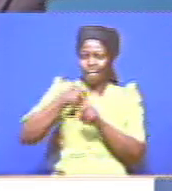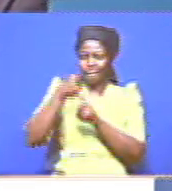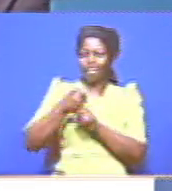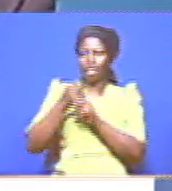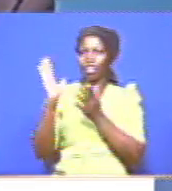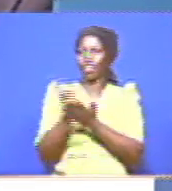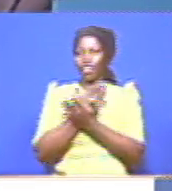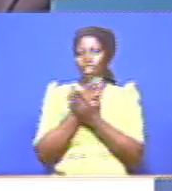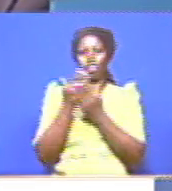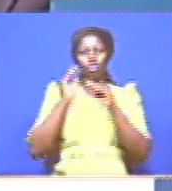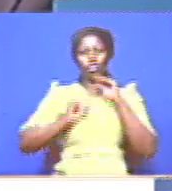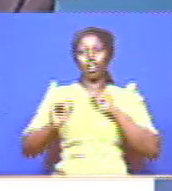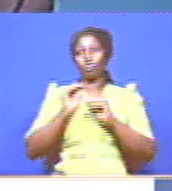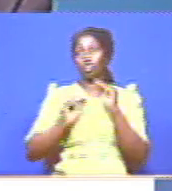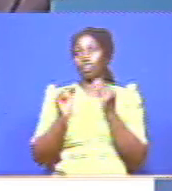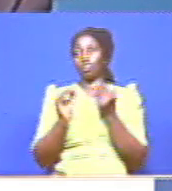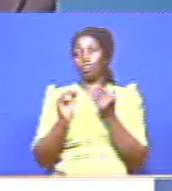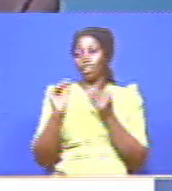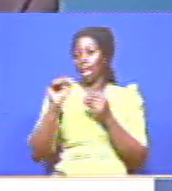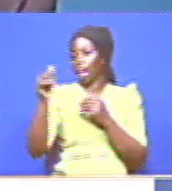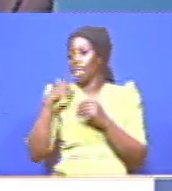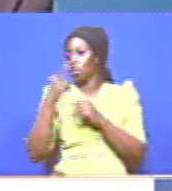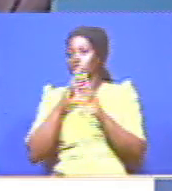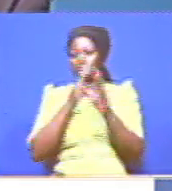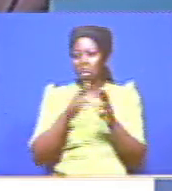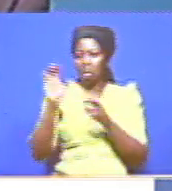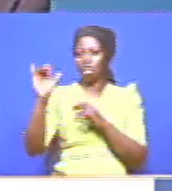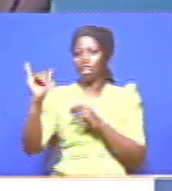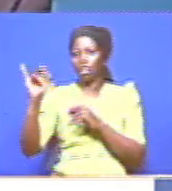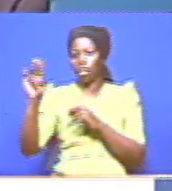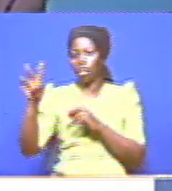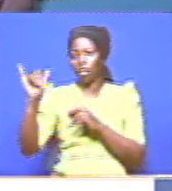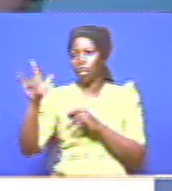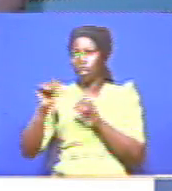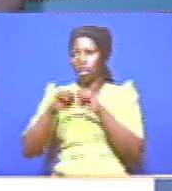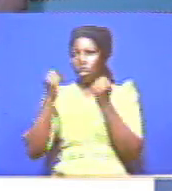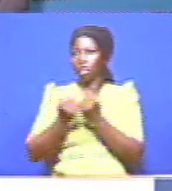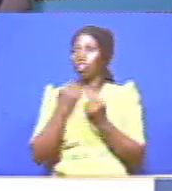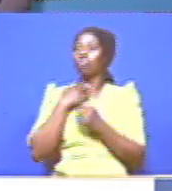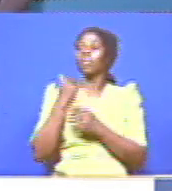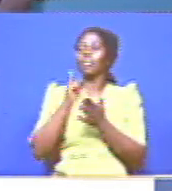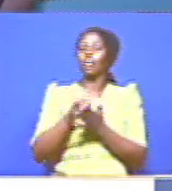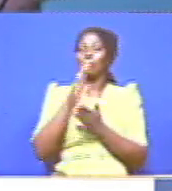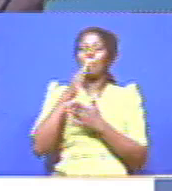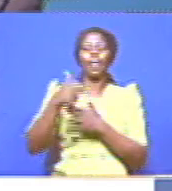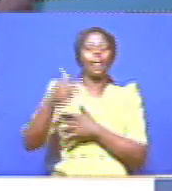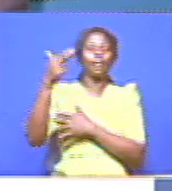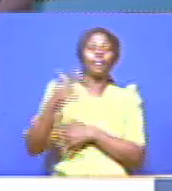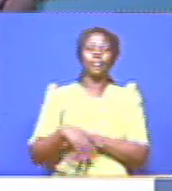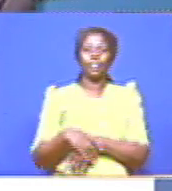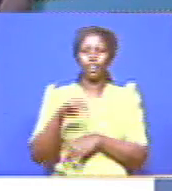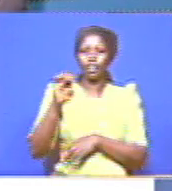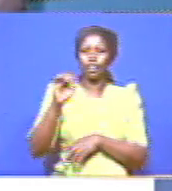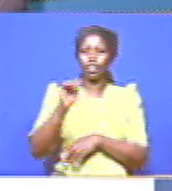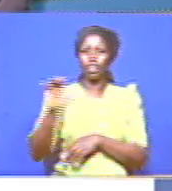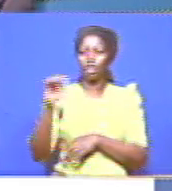corruption very vivid. Those who report, the civil societies, and everybody. And we want that tempo to be even raised higher. As EACC, we